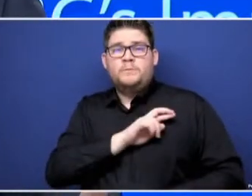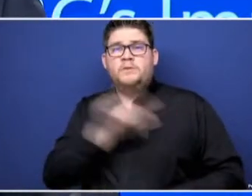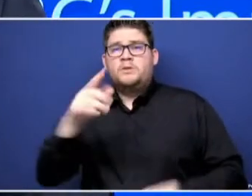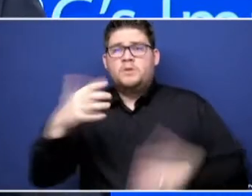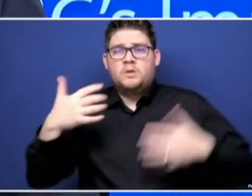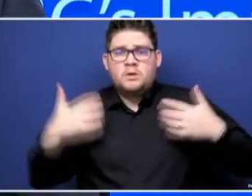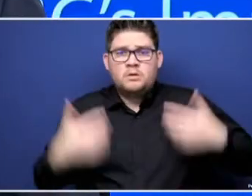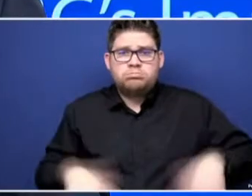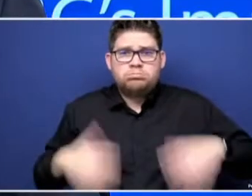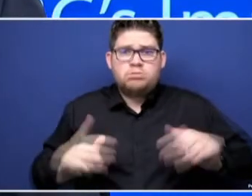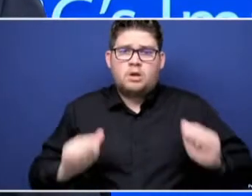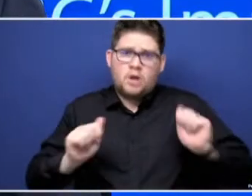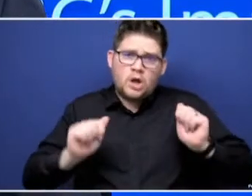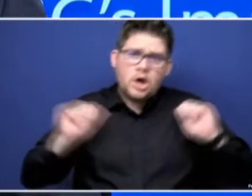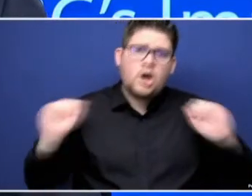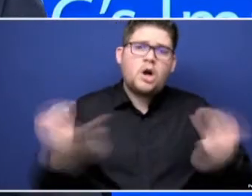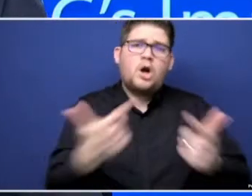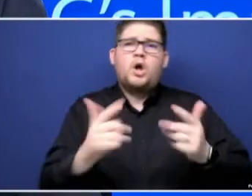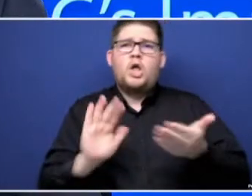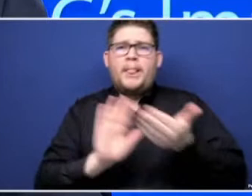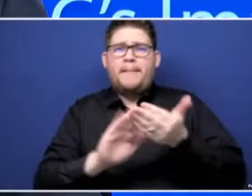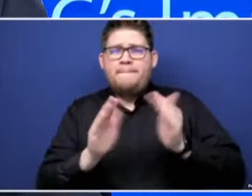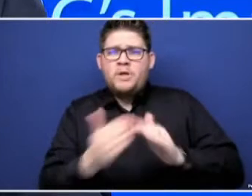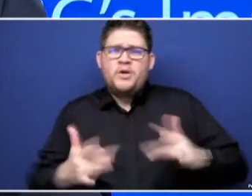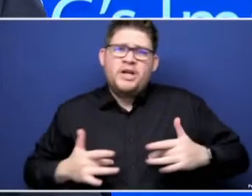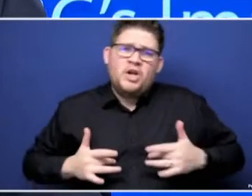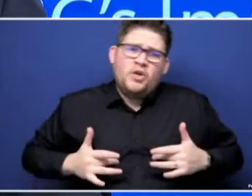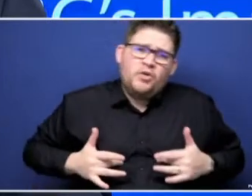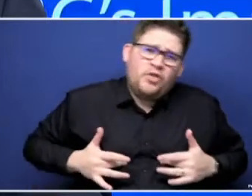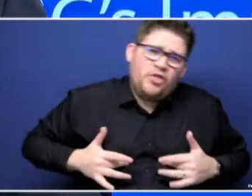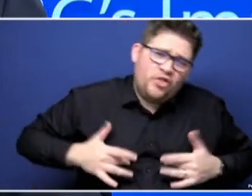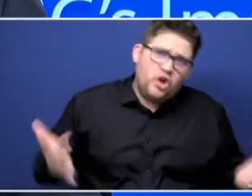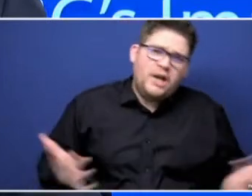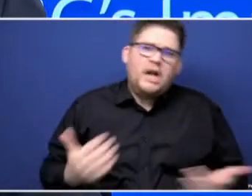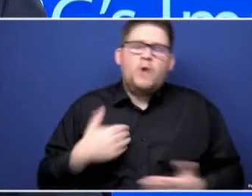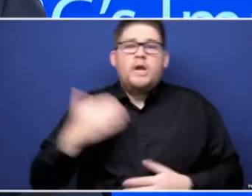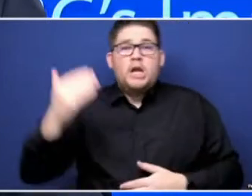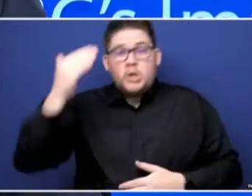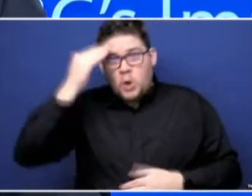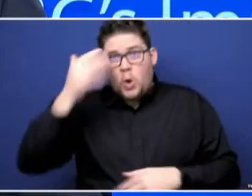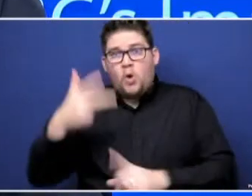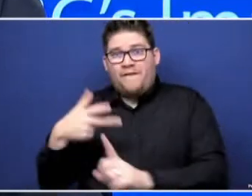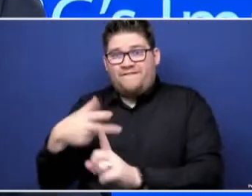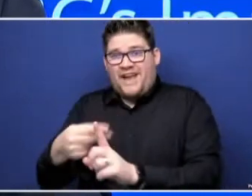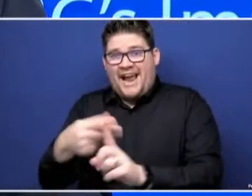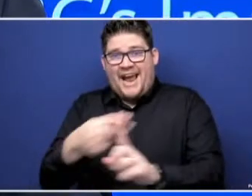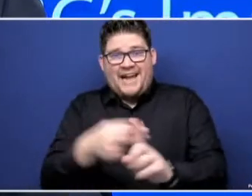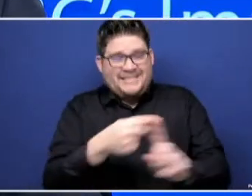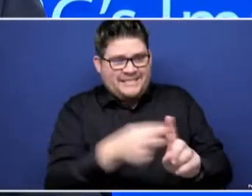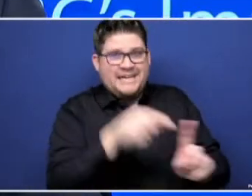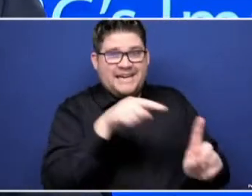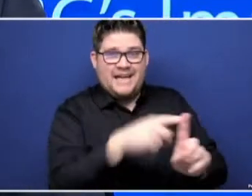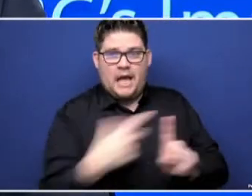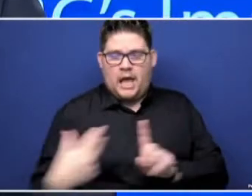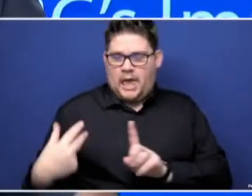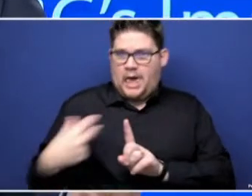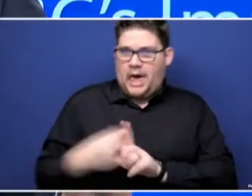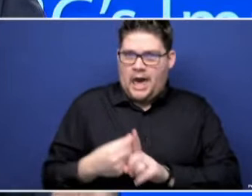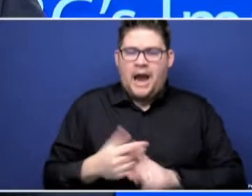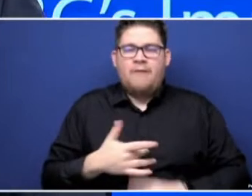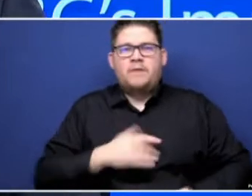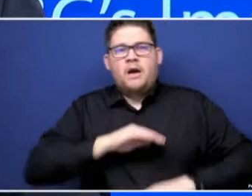encourage them to be proactive. But we're hopeful, as we should be, that we will capture everyone